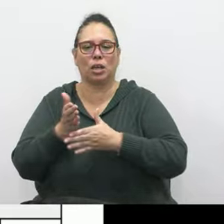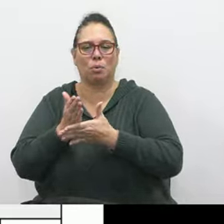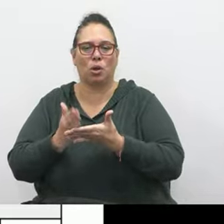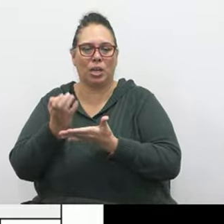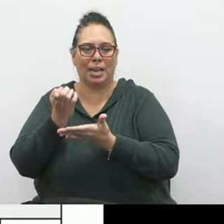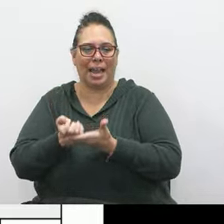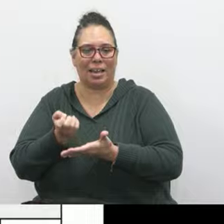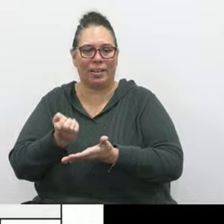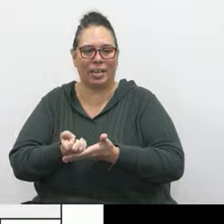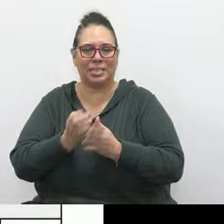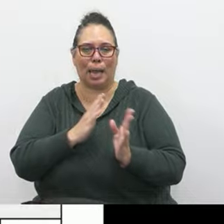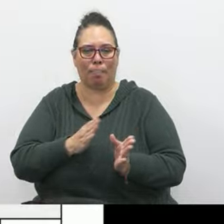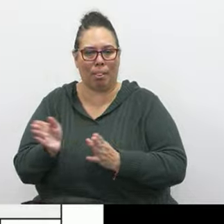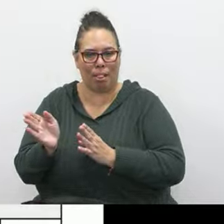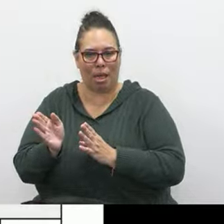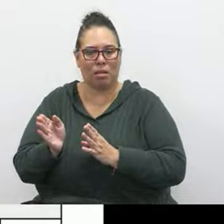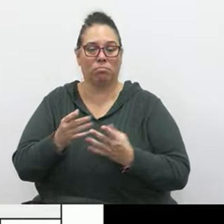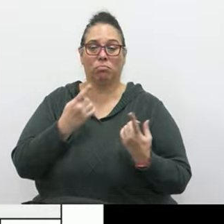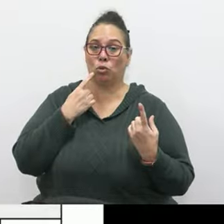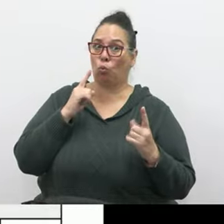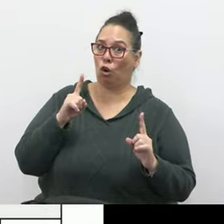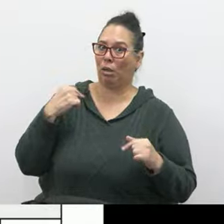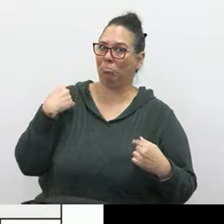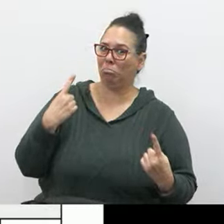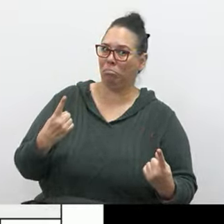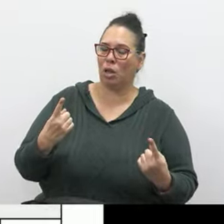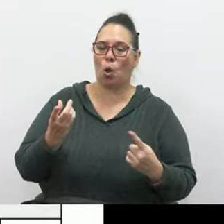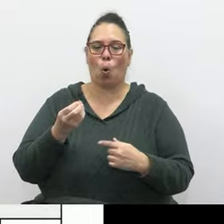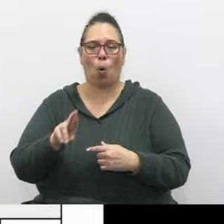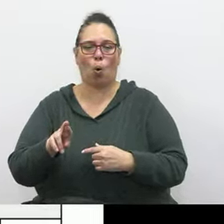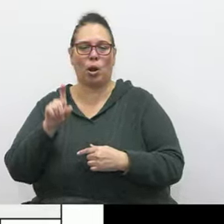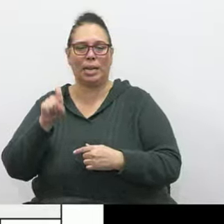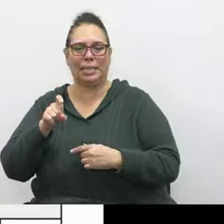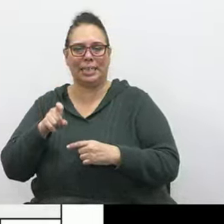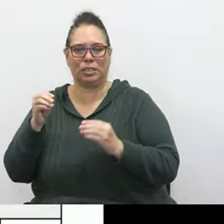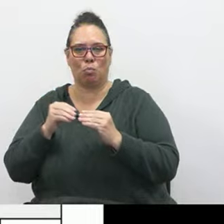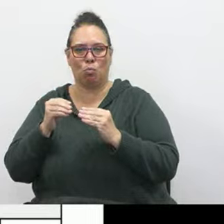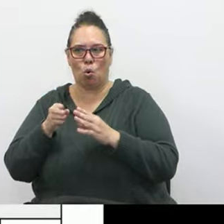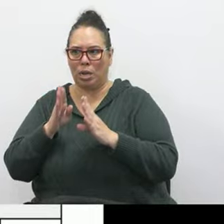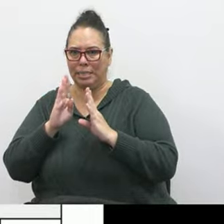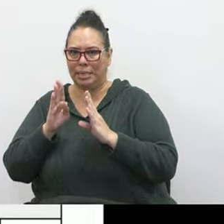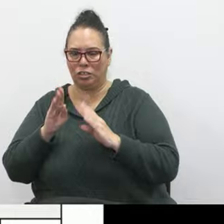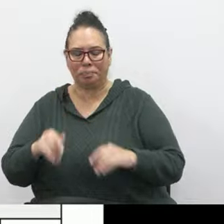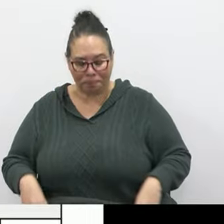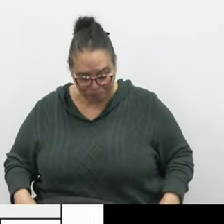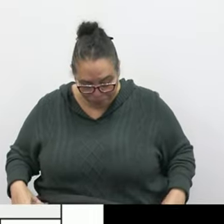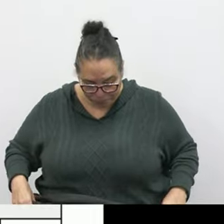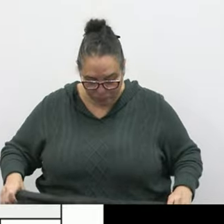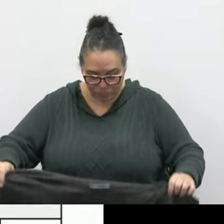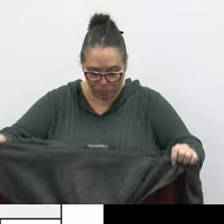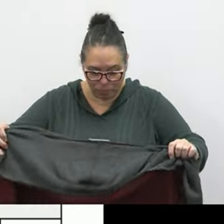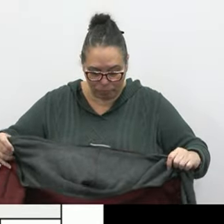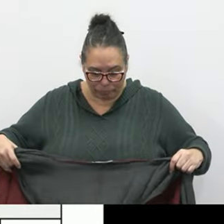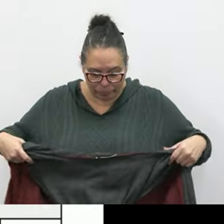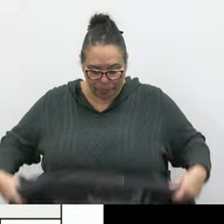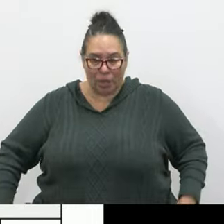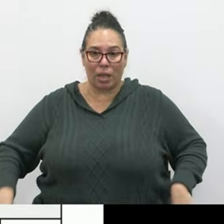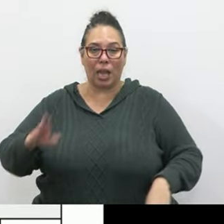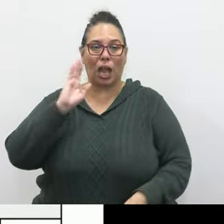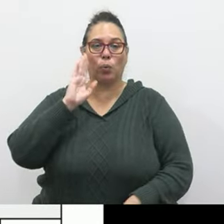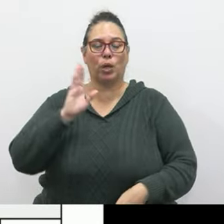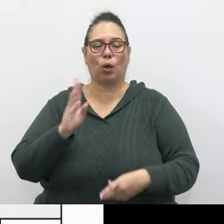evidence, and plan from what's working and what needs more attention. And we'll go into greater detail on some aspects of this as